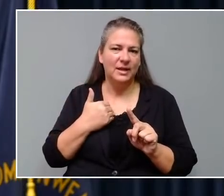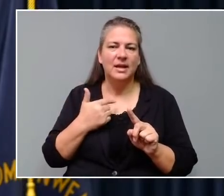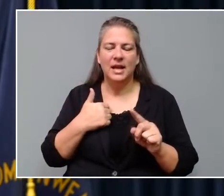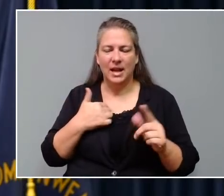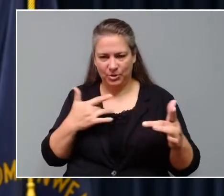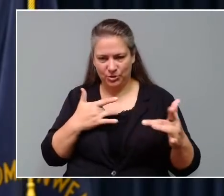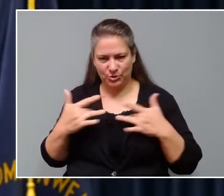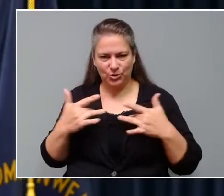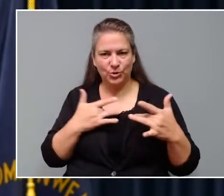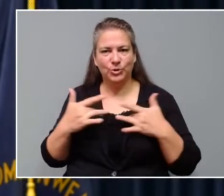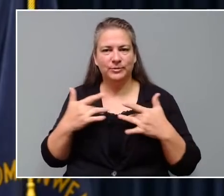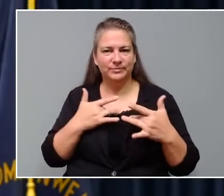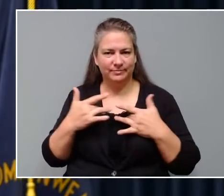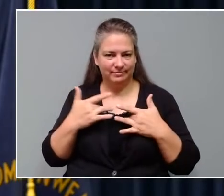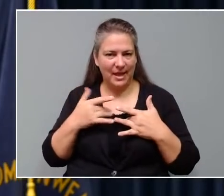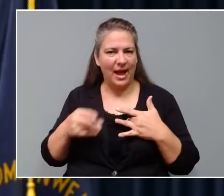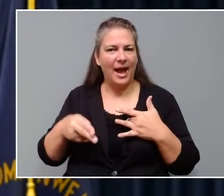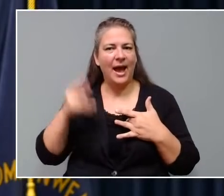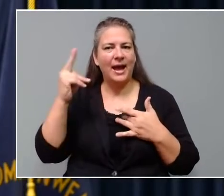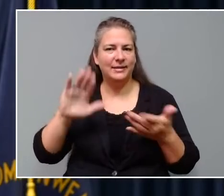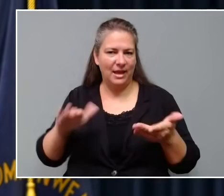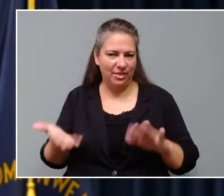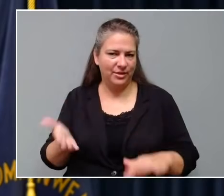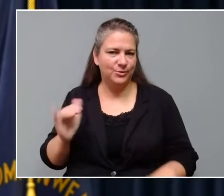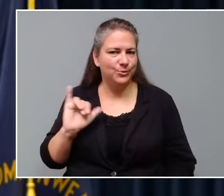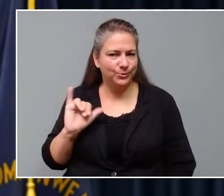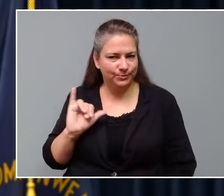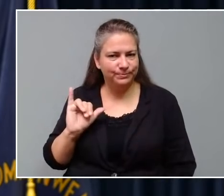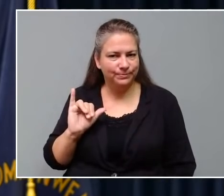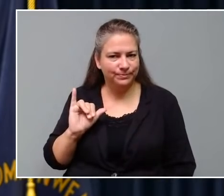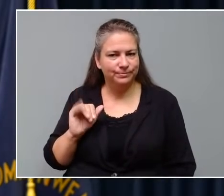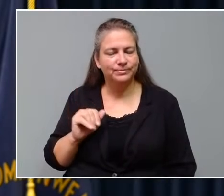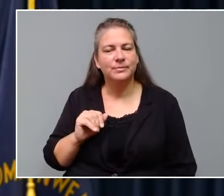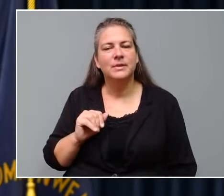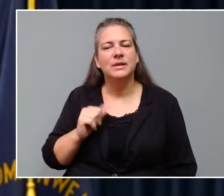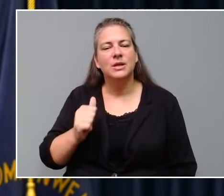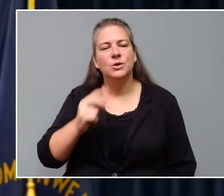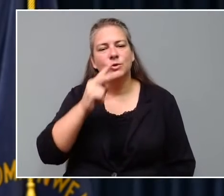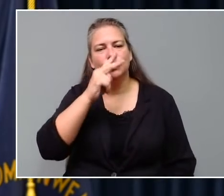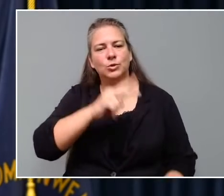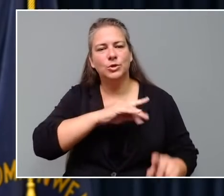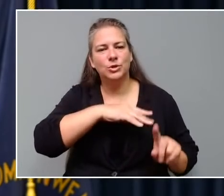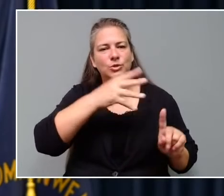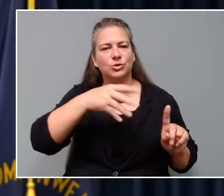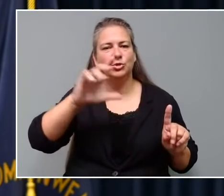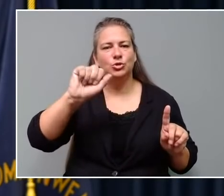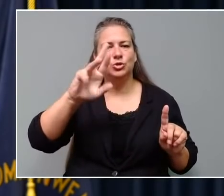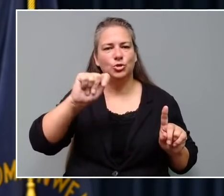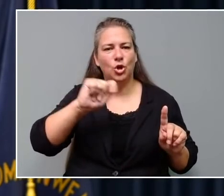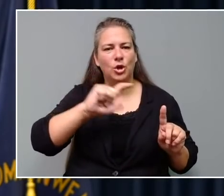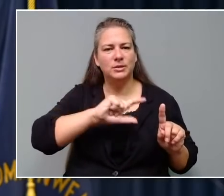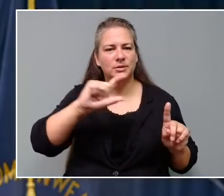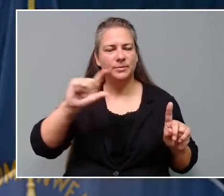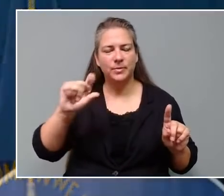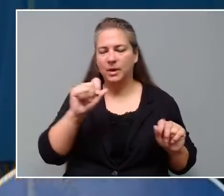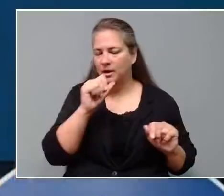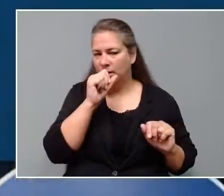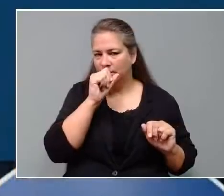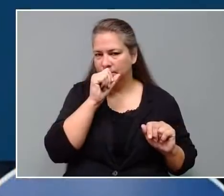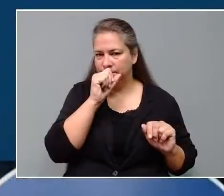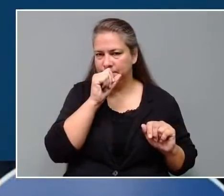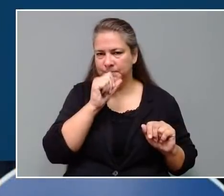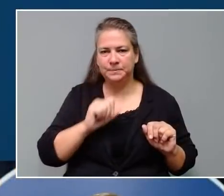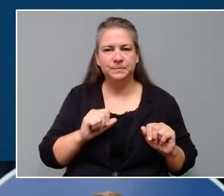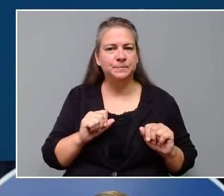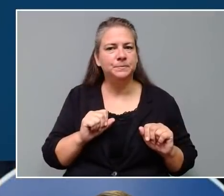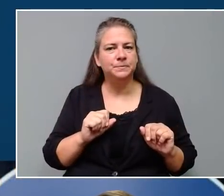of deaths as well. Let's look at our stair-stepper chart. So some